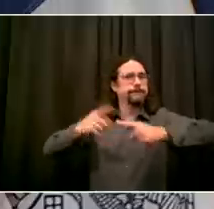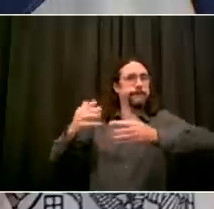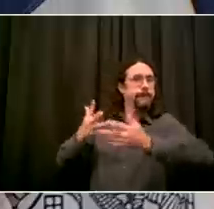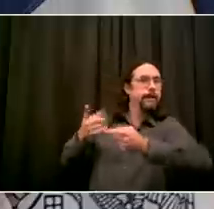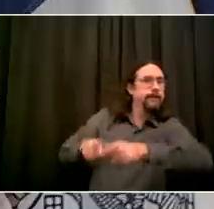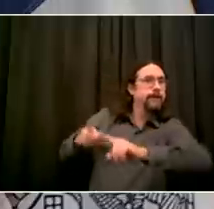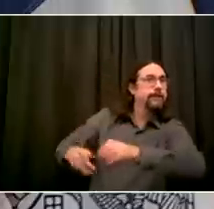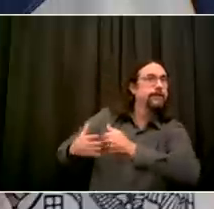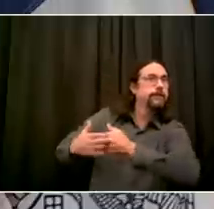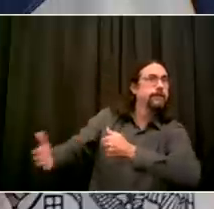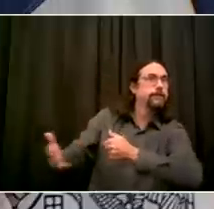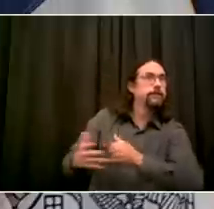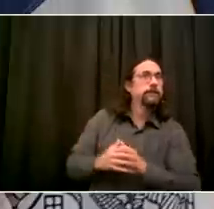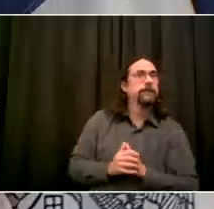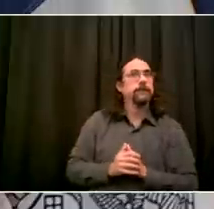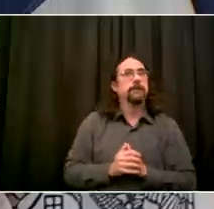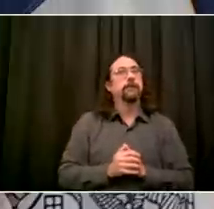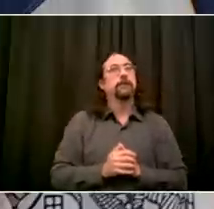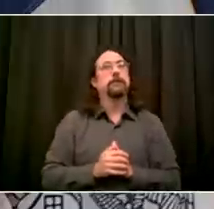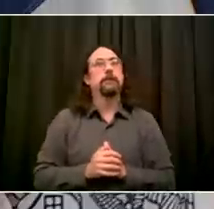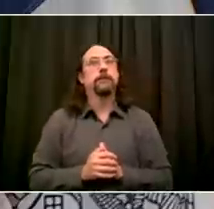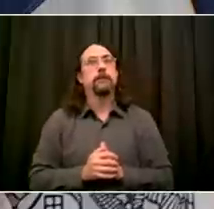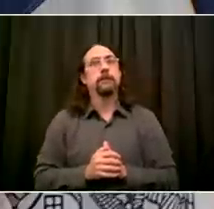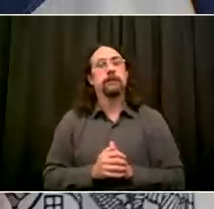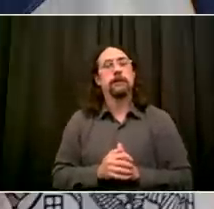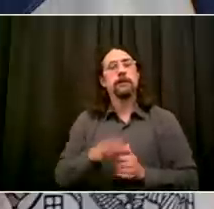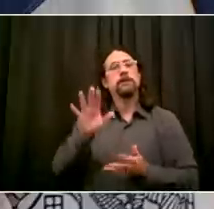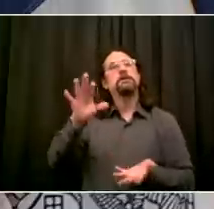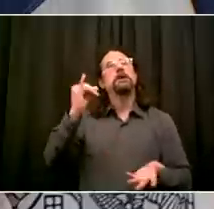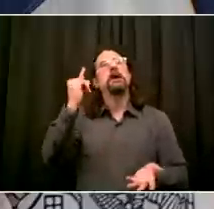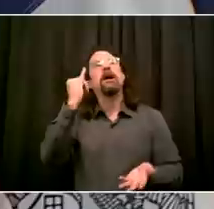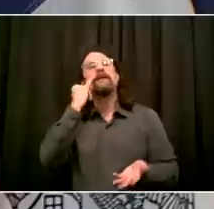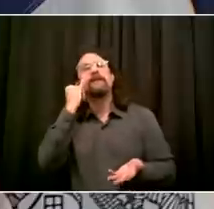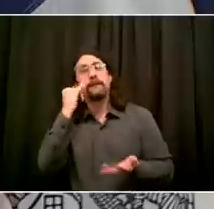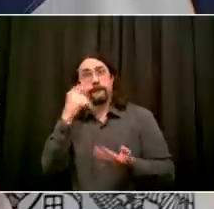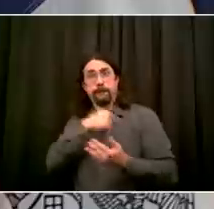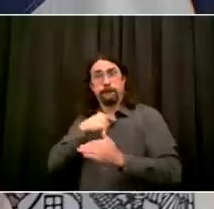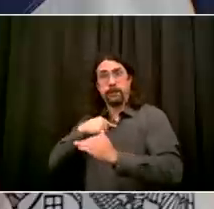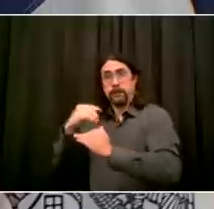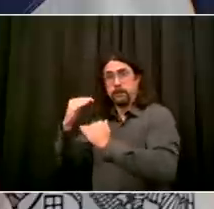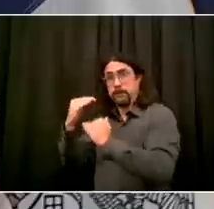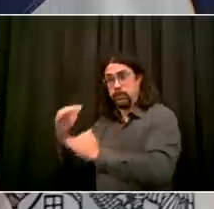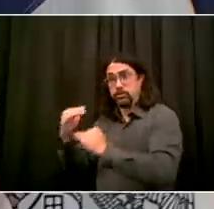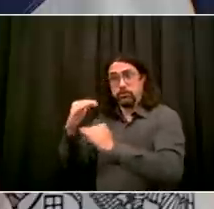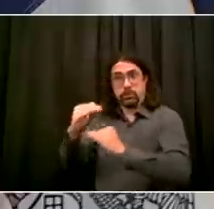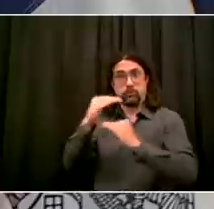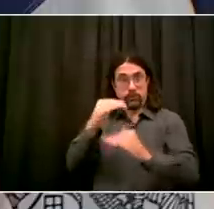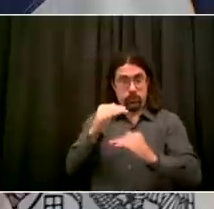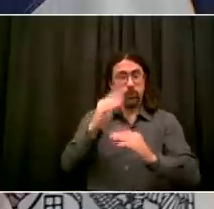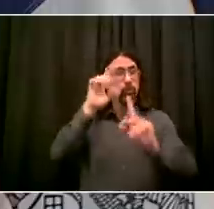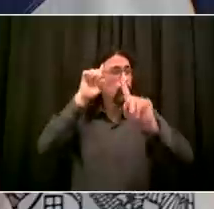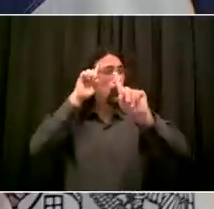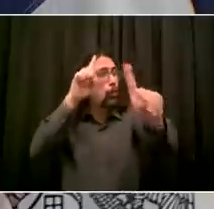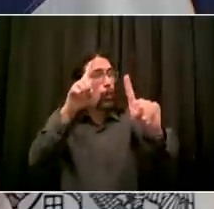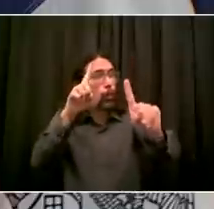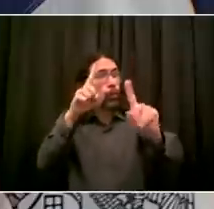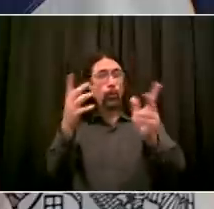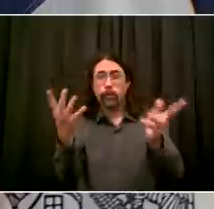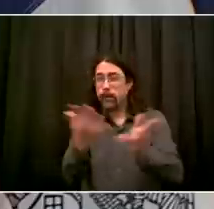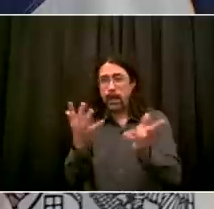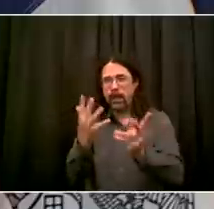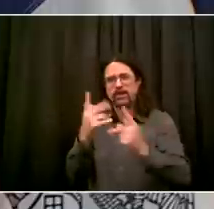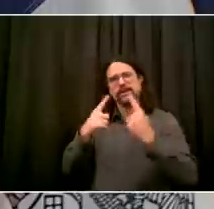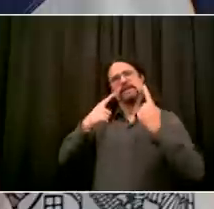forward. If we do it wrong, it keeps spreading into surrounding zip codes and then endangers the whole city. We cannot let that happen.